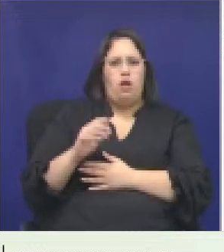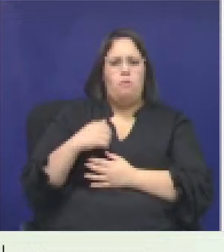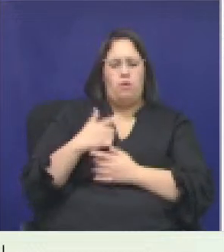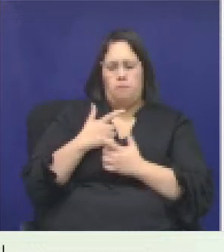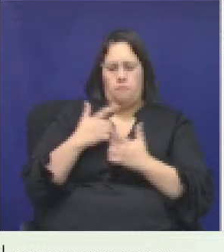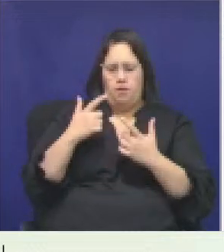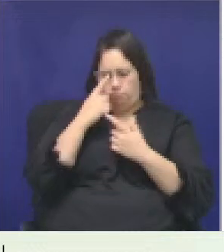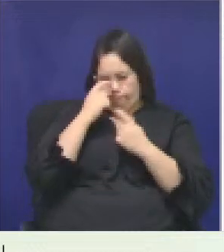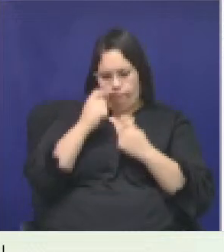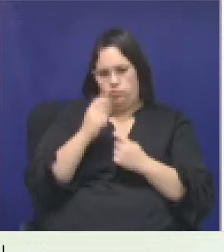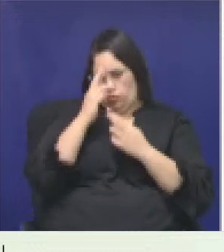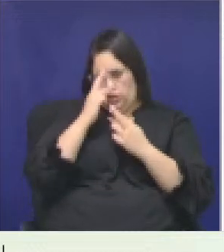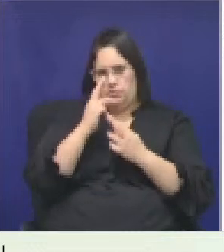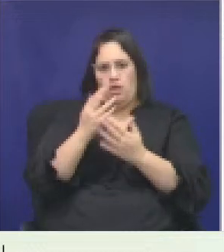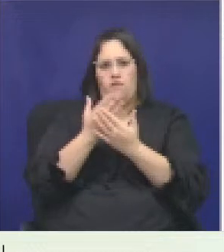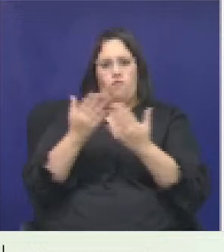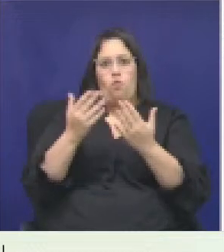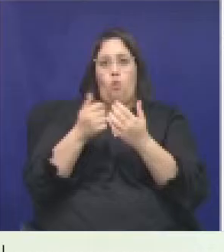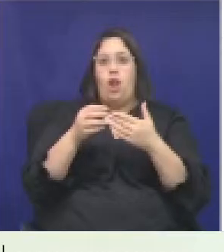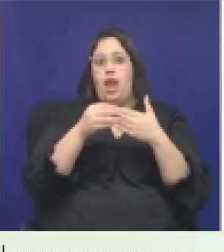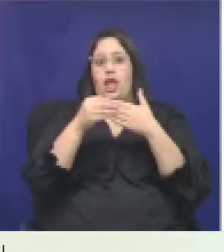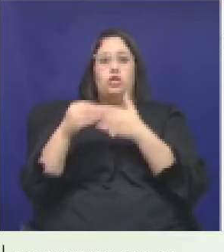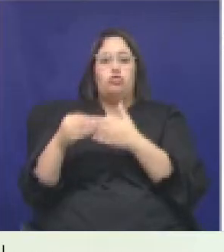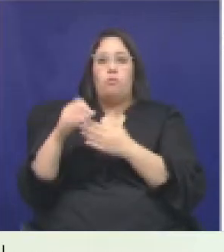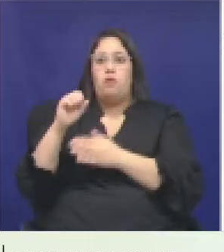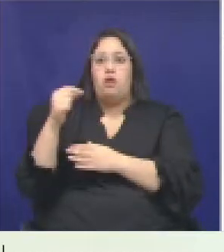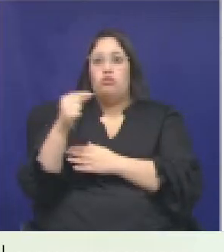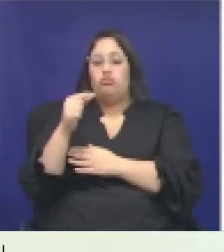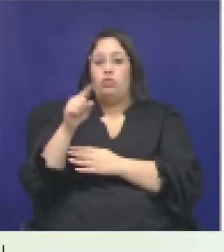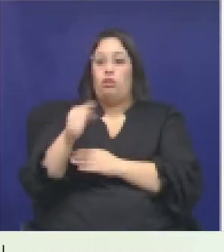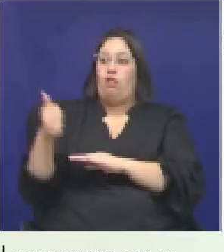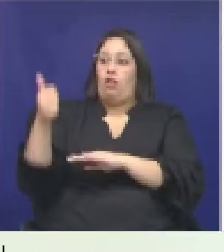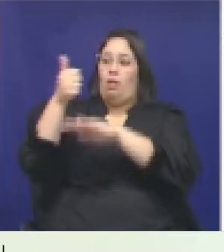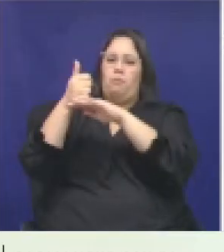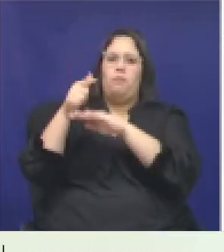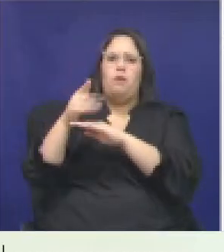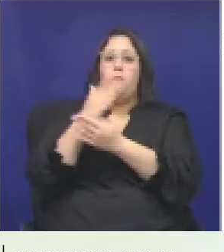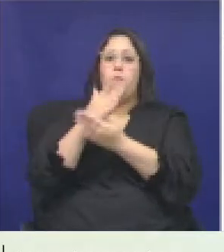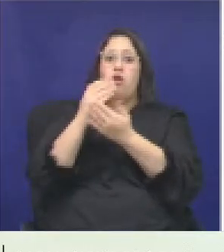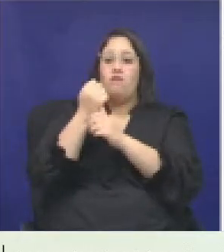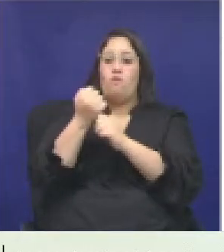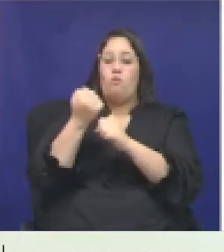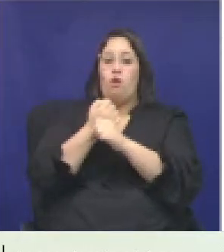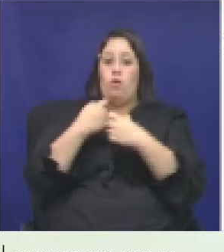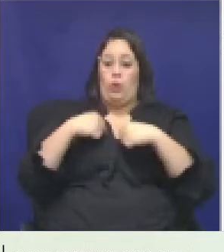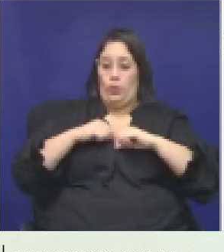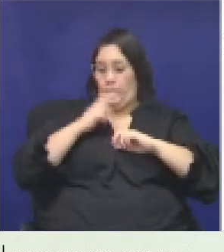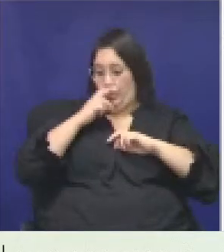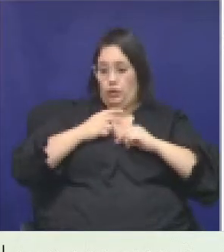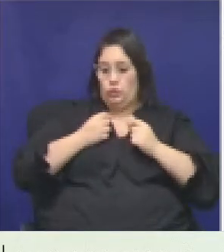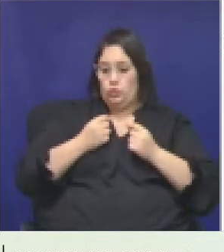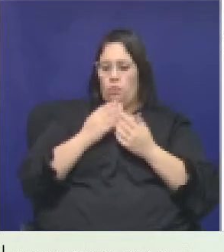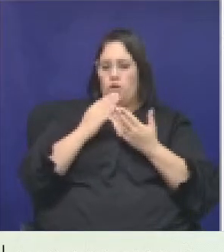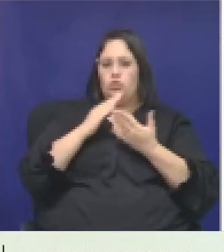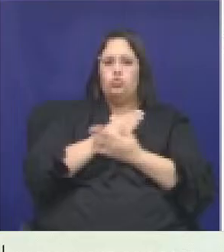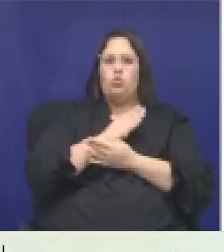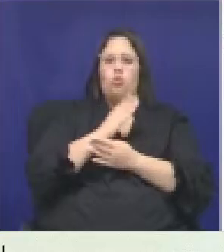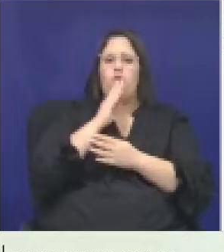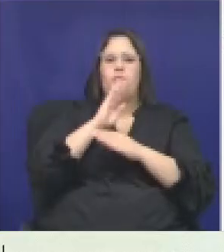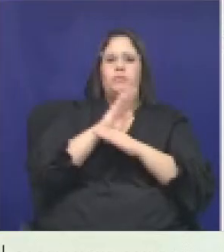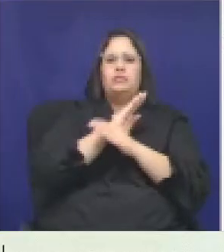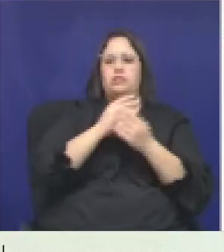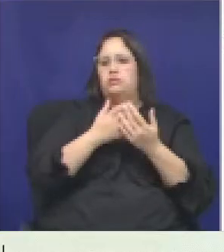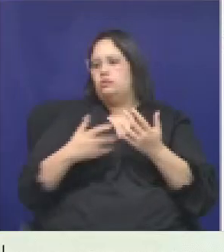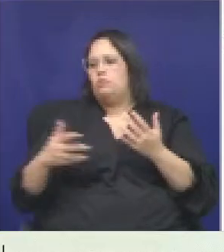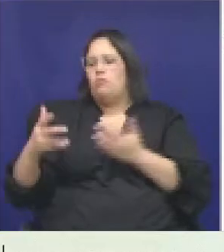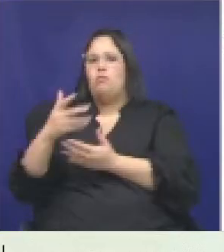respect for the leadership there and the Statistician General. Part of the work that we've got to do is ensure that there's a commercialization arm of some